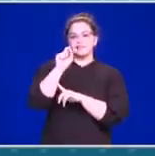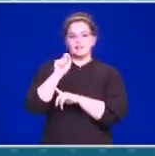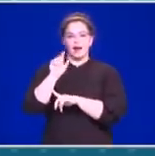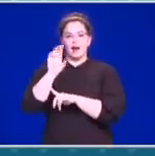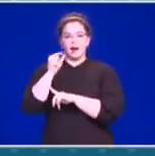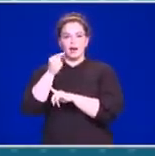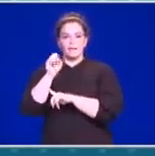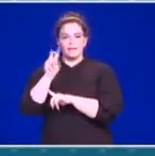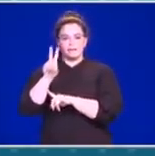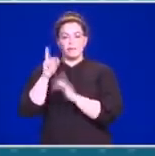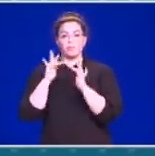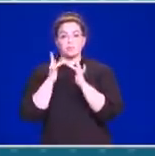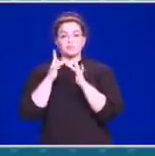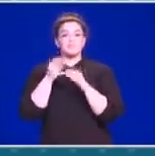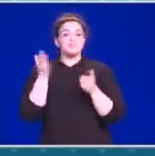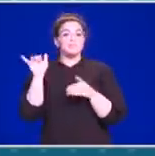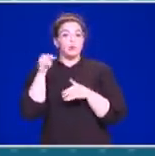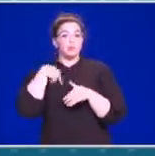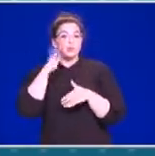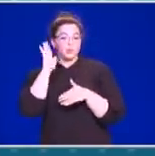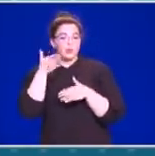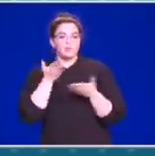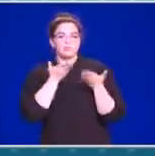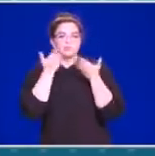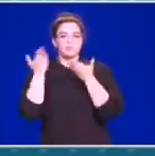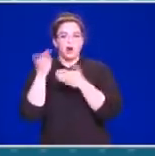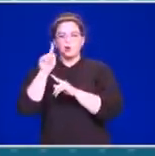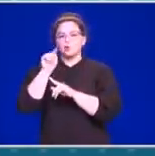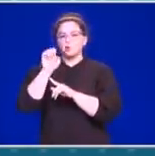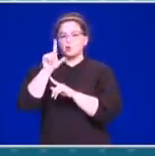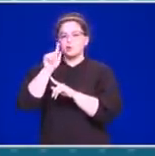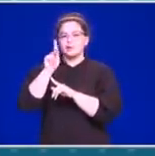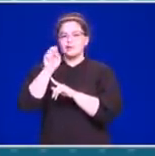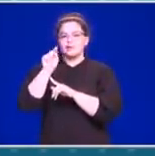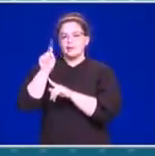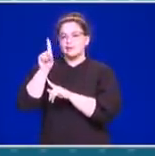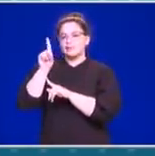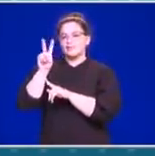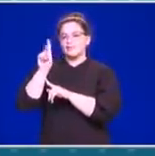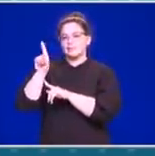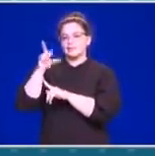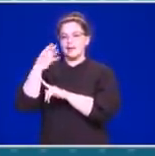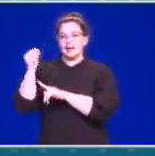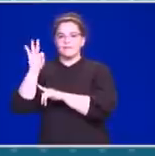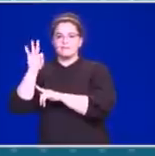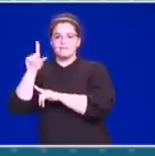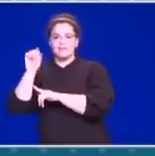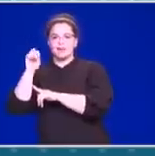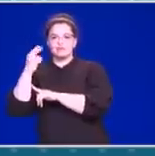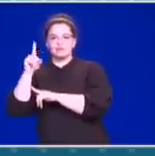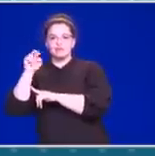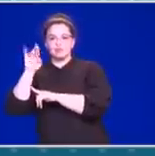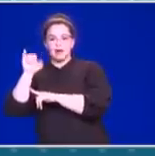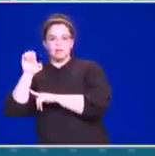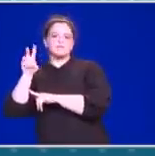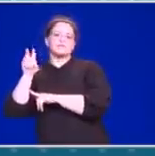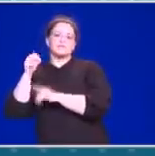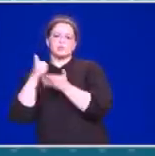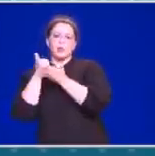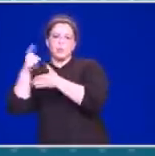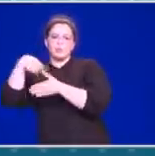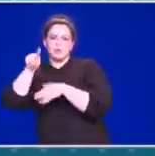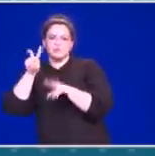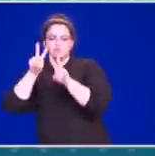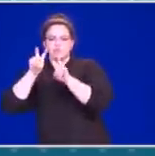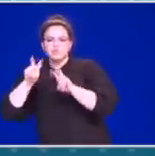Additionally, we will provide designated state officials a toolkit in the form of DVDs and flash drives to help them more easily review and extract the